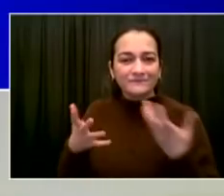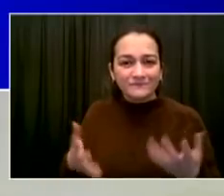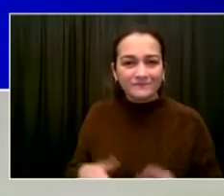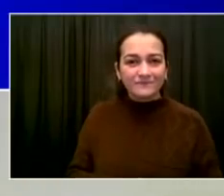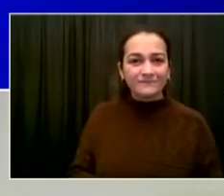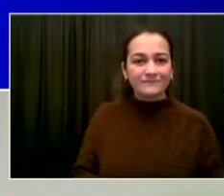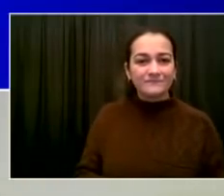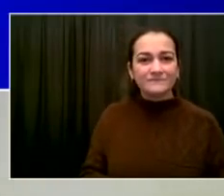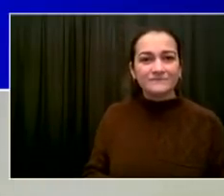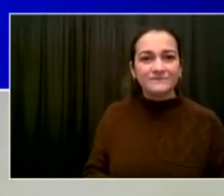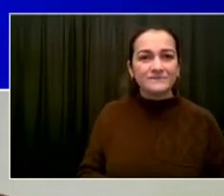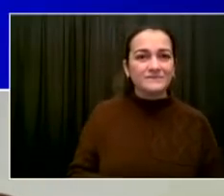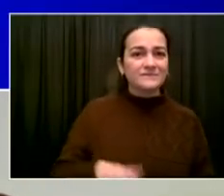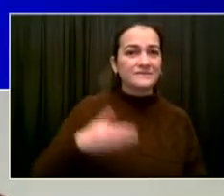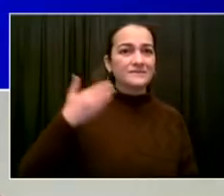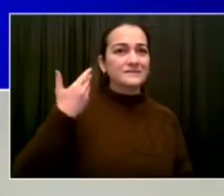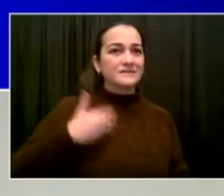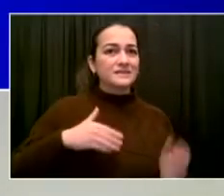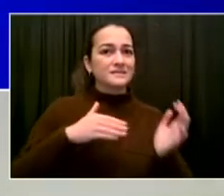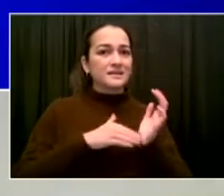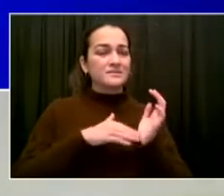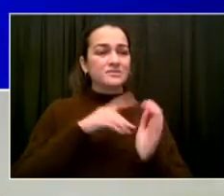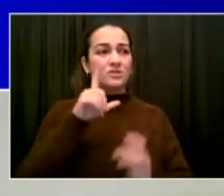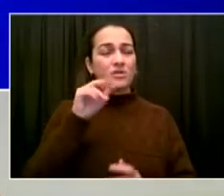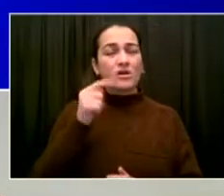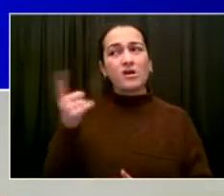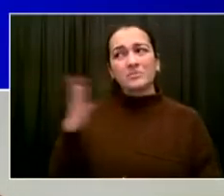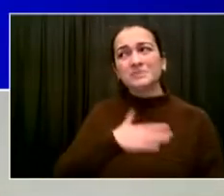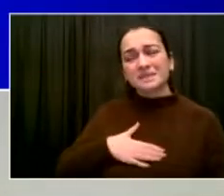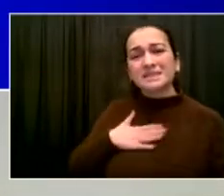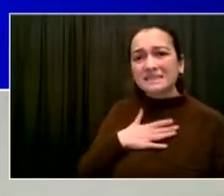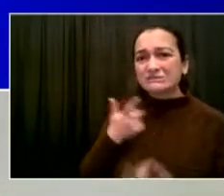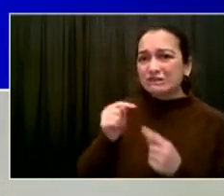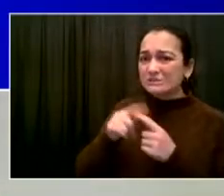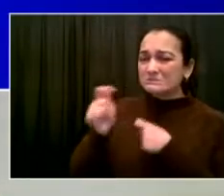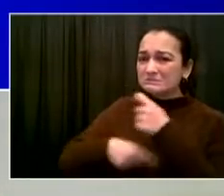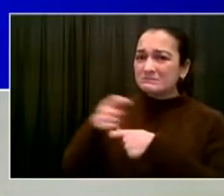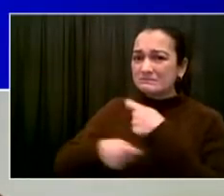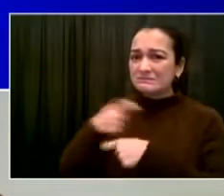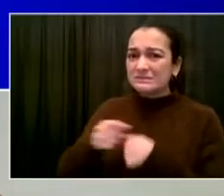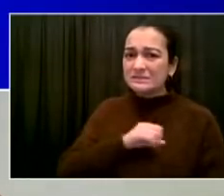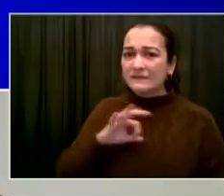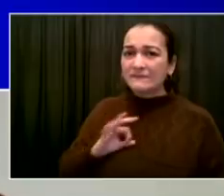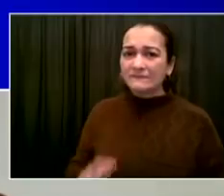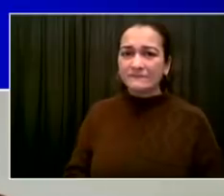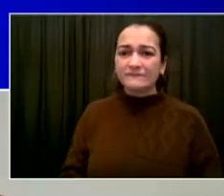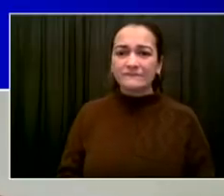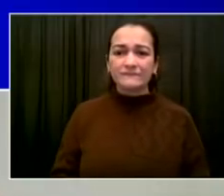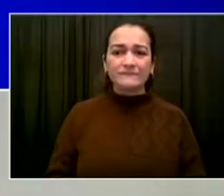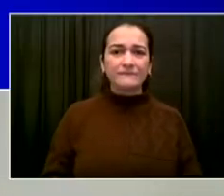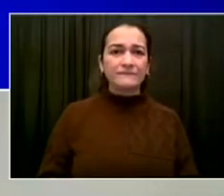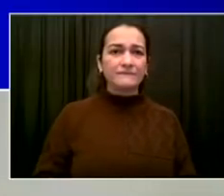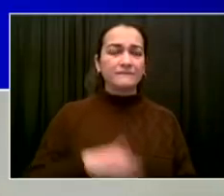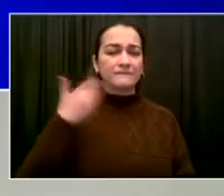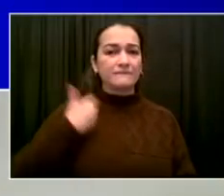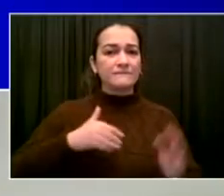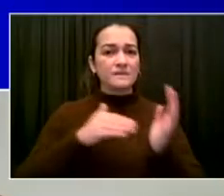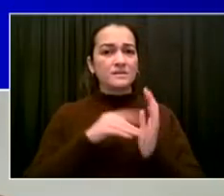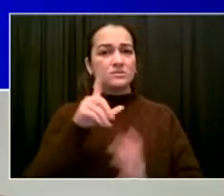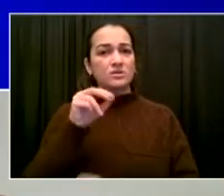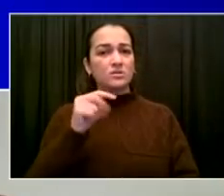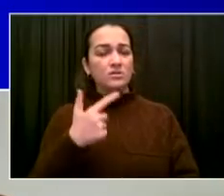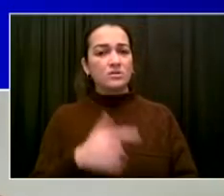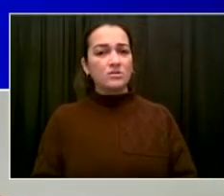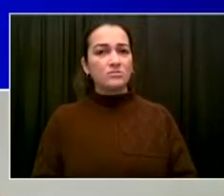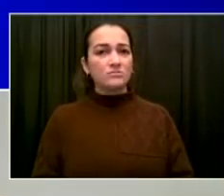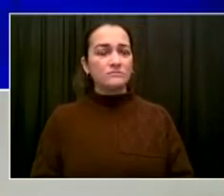now. Yeah, and actually what we do now is, Mara, you're welcome to join us for any of these visits if you want, Mara, but we save some of our